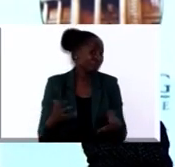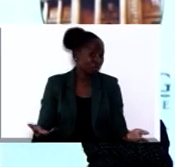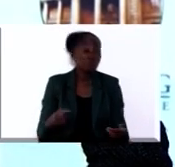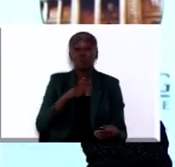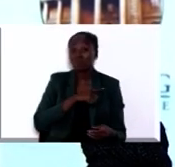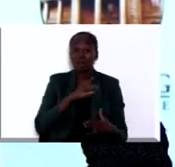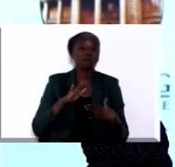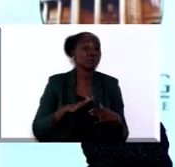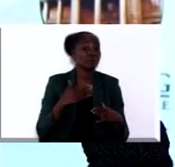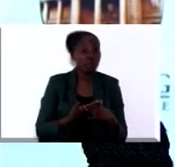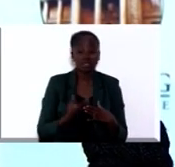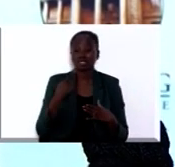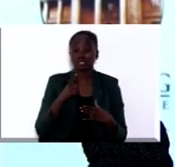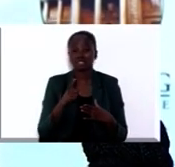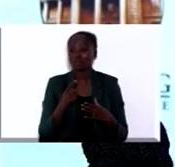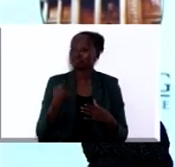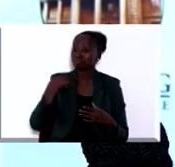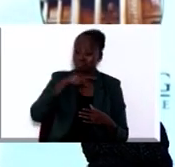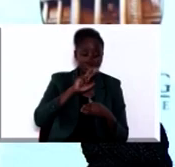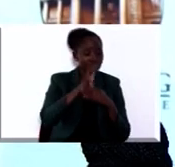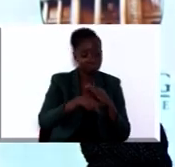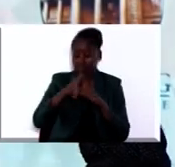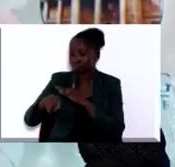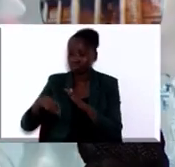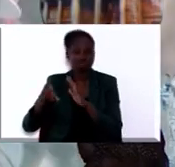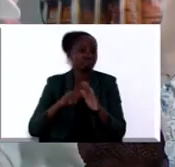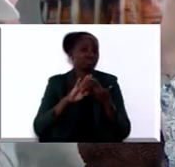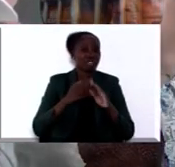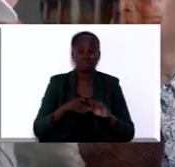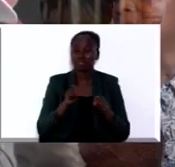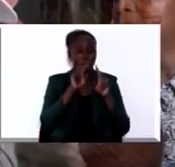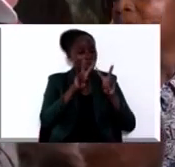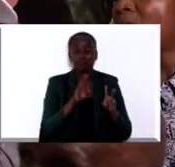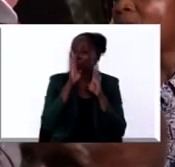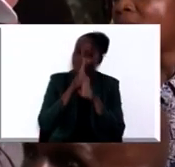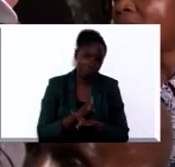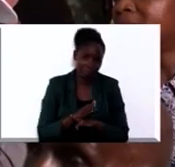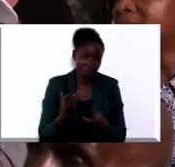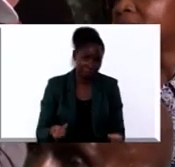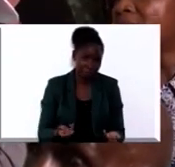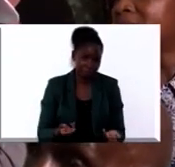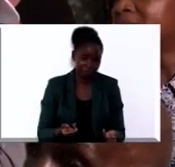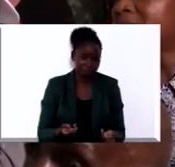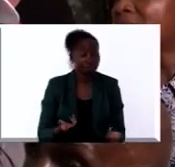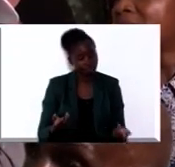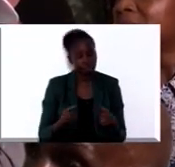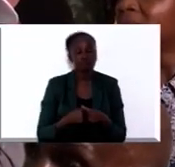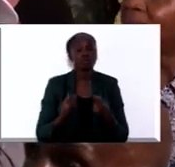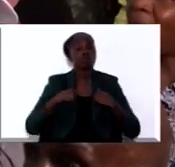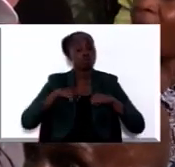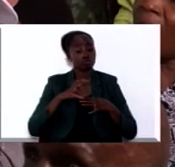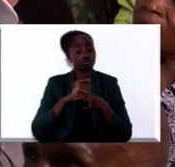robs families and communities of well-deserved peace and harmony. We made a commitment to